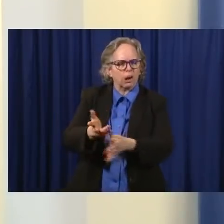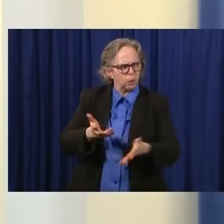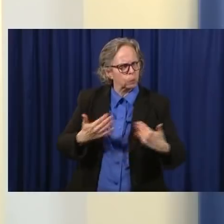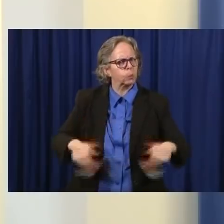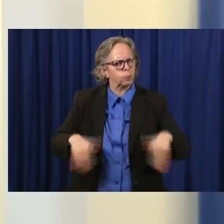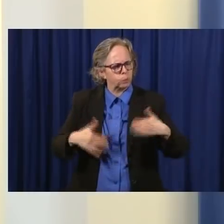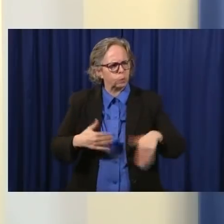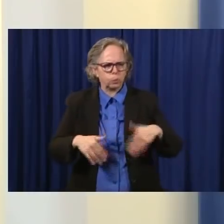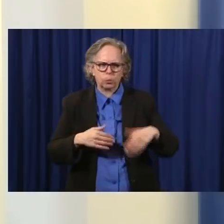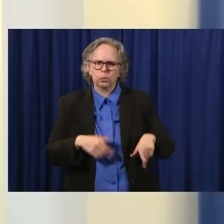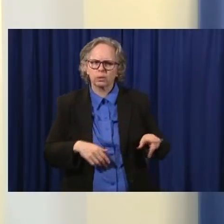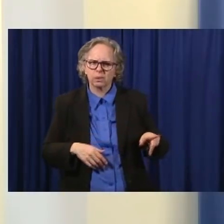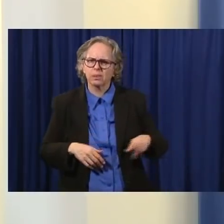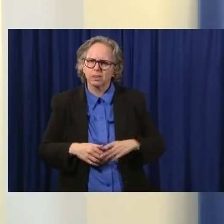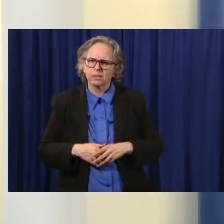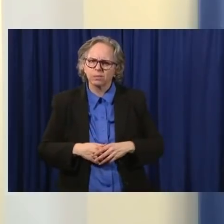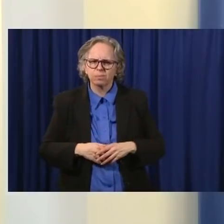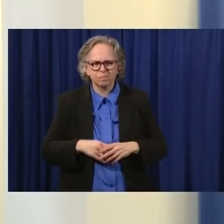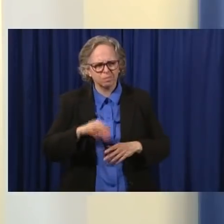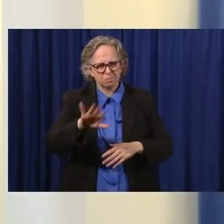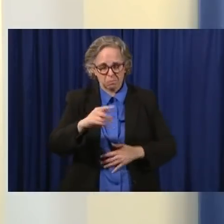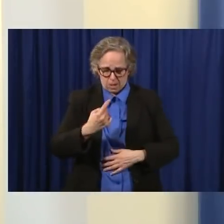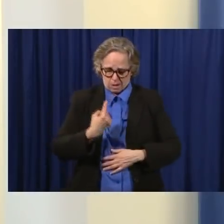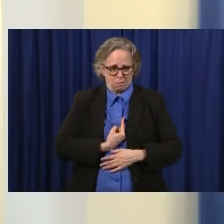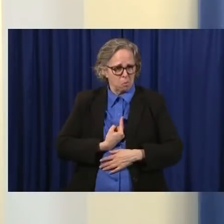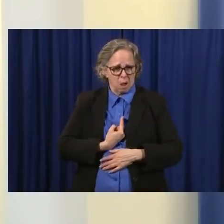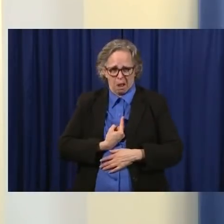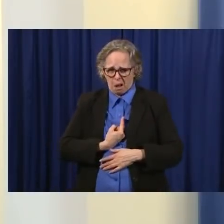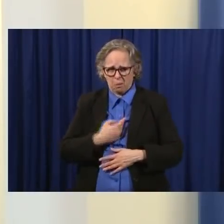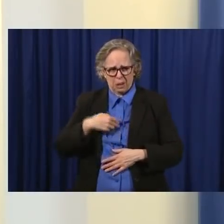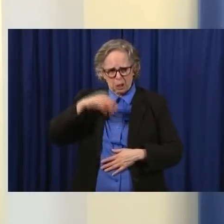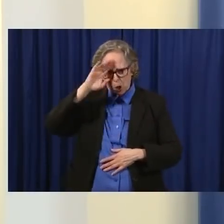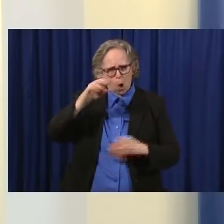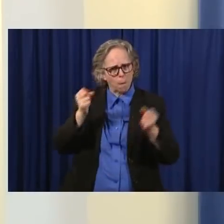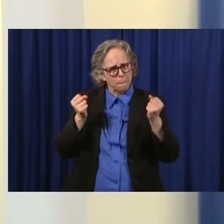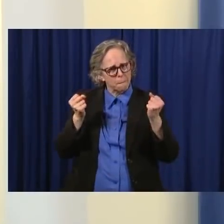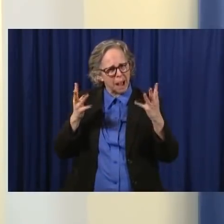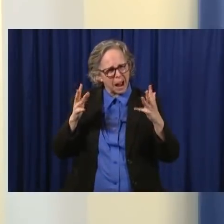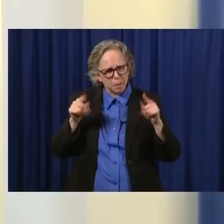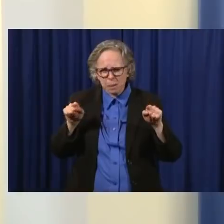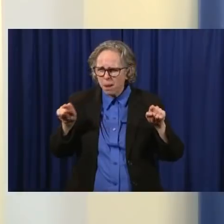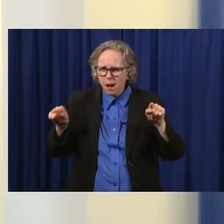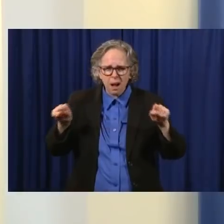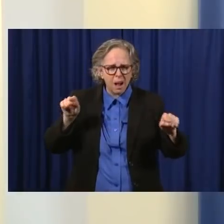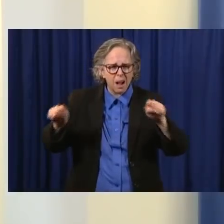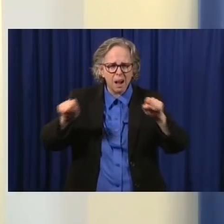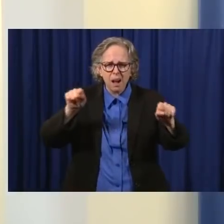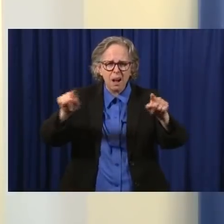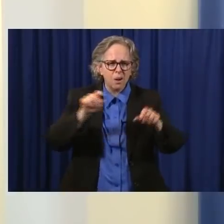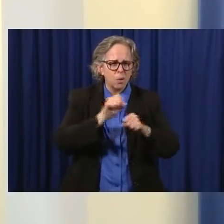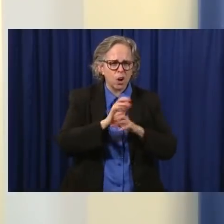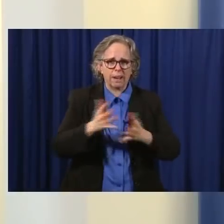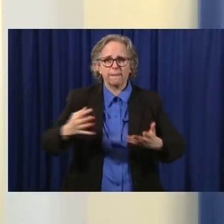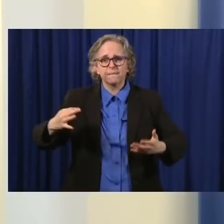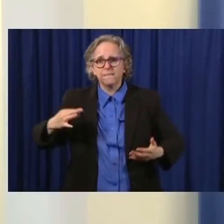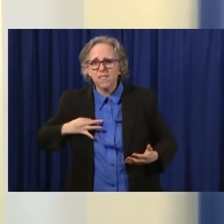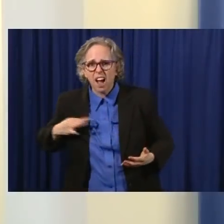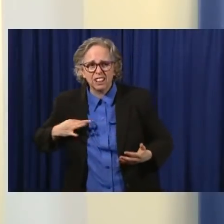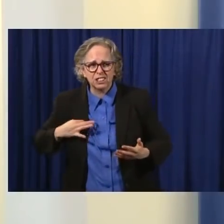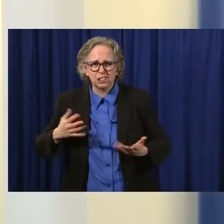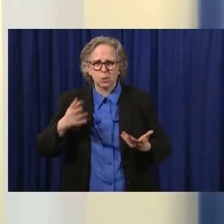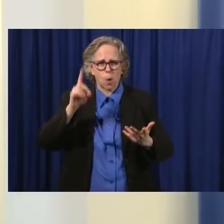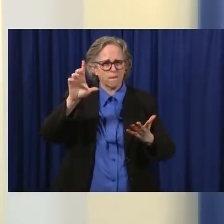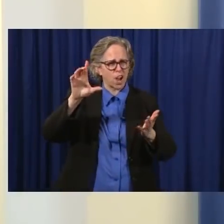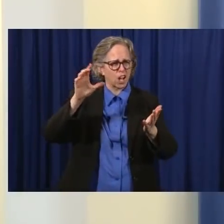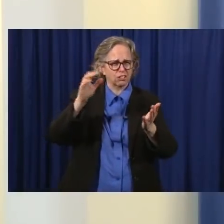tip of an iceberg of hundreds and thousands of employees and then volunteers from the community are helping us set these